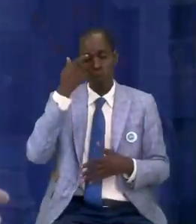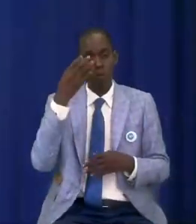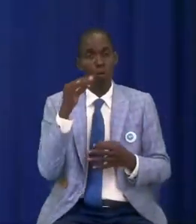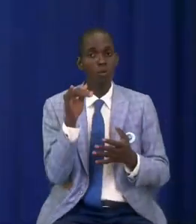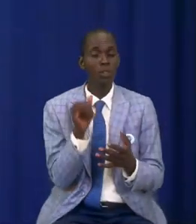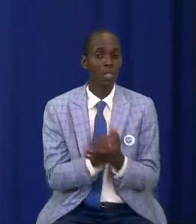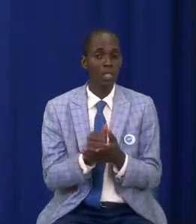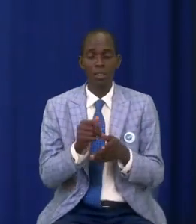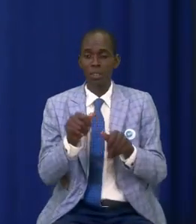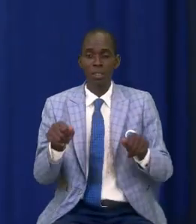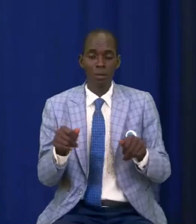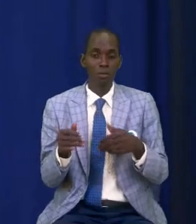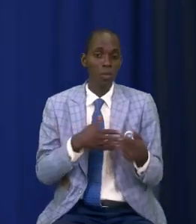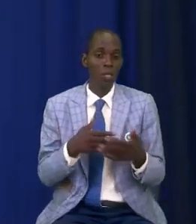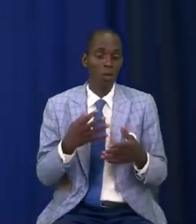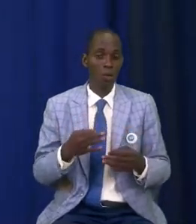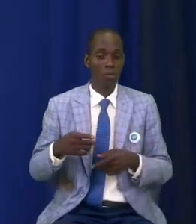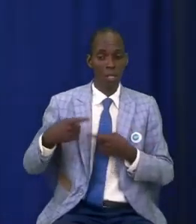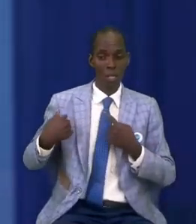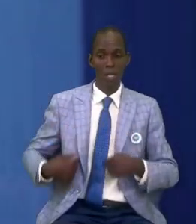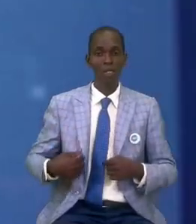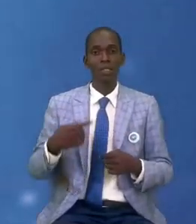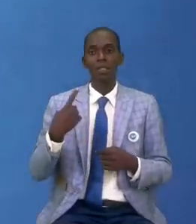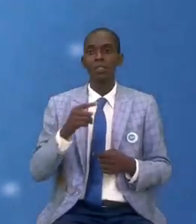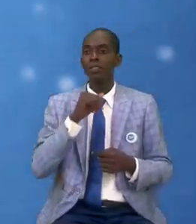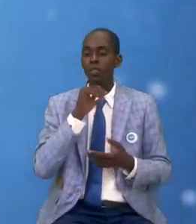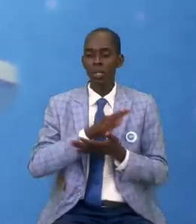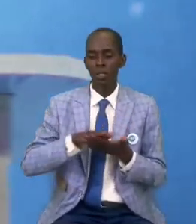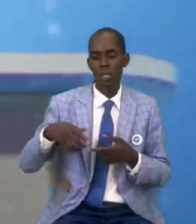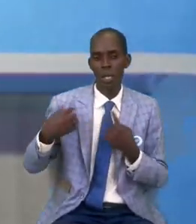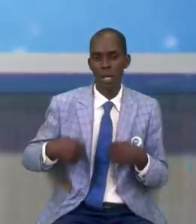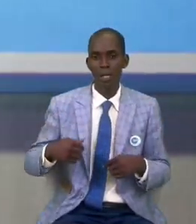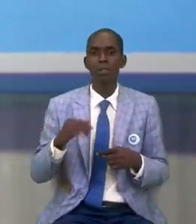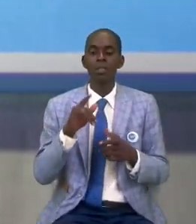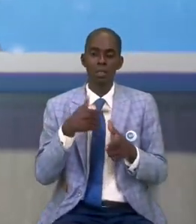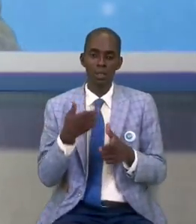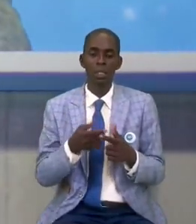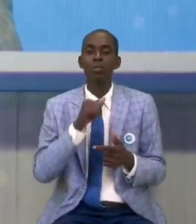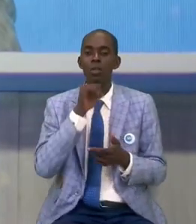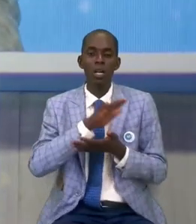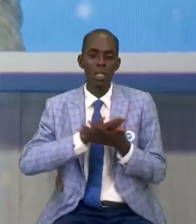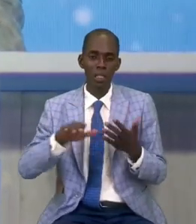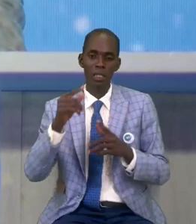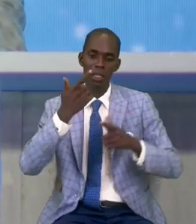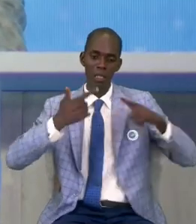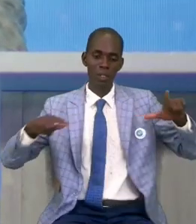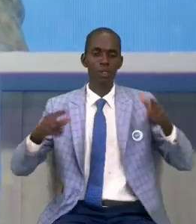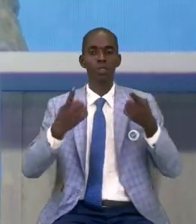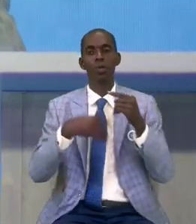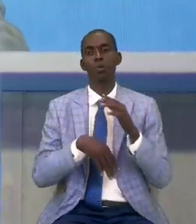unclean words come out. And because of unclean thoughts, I am